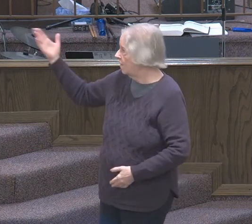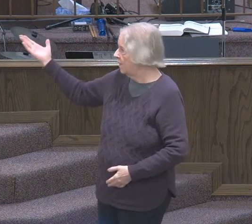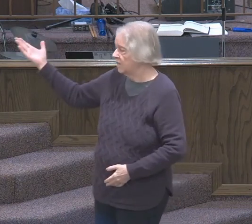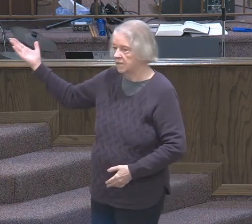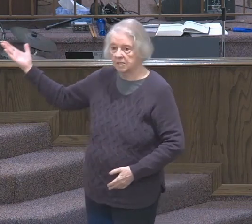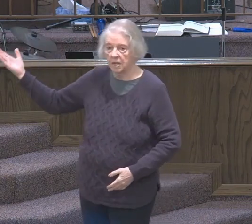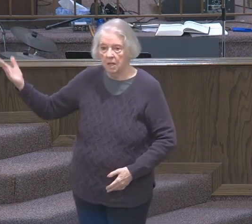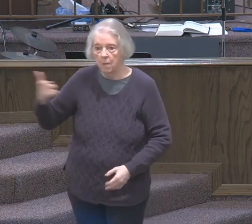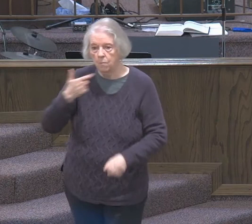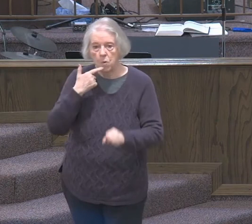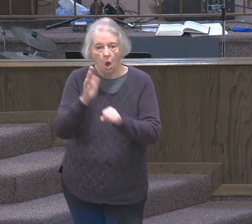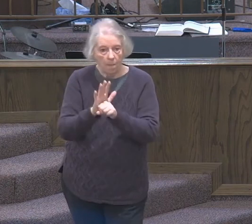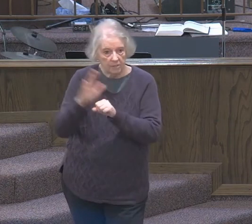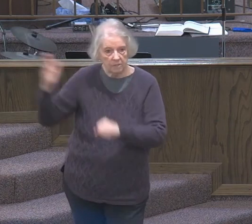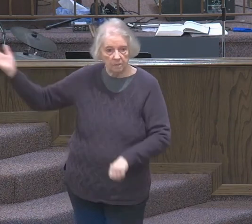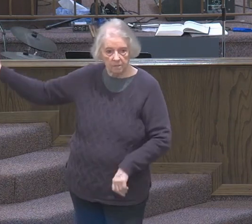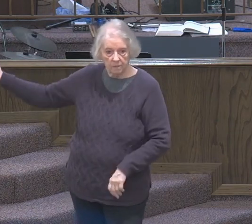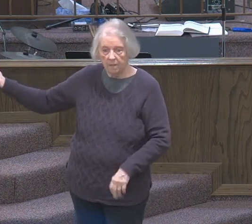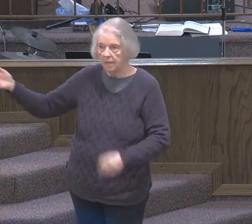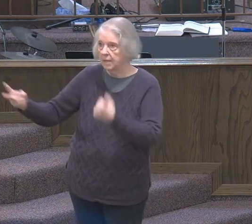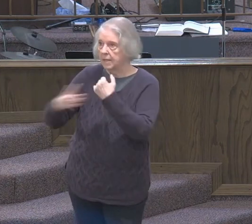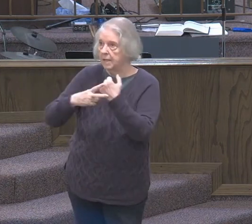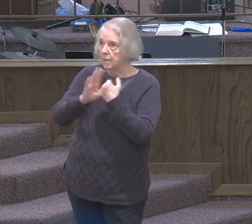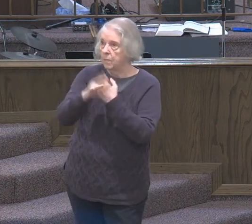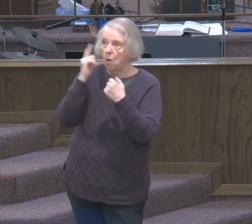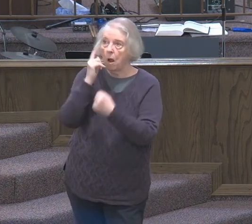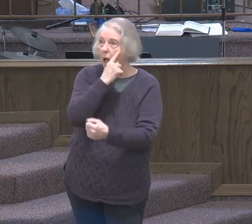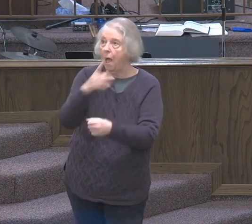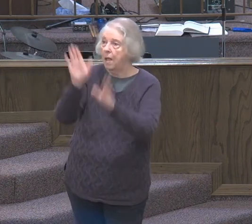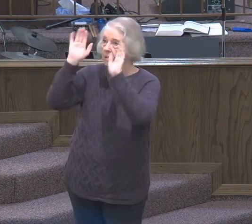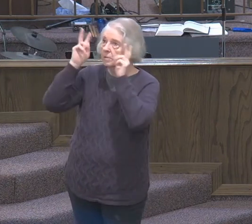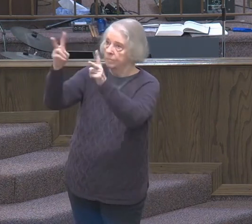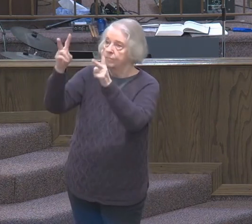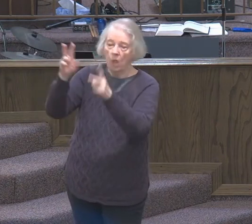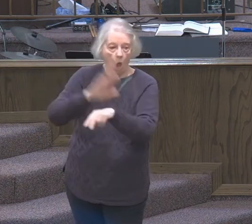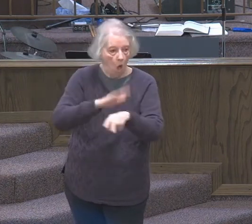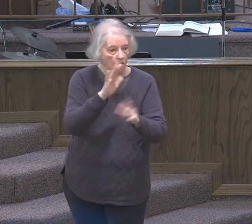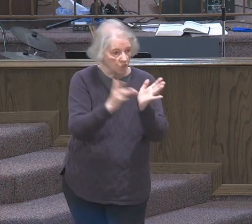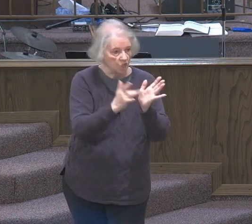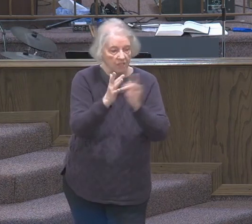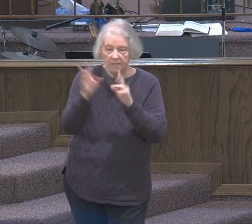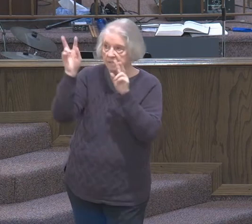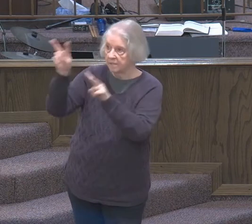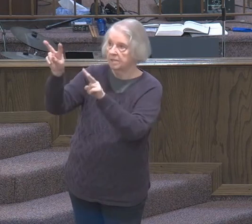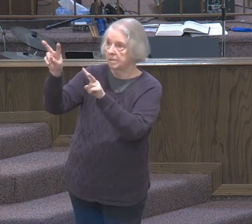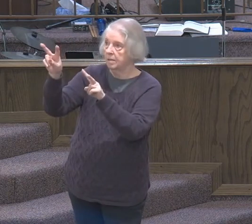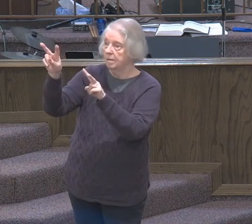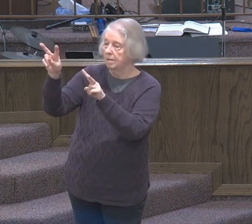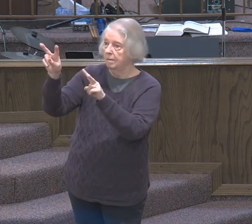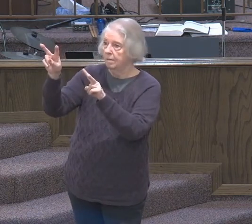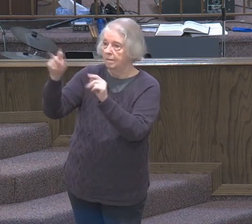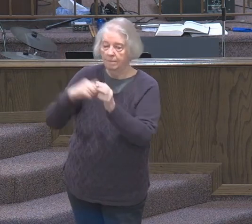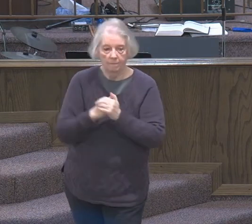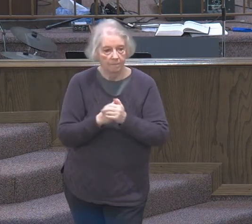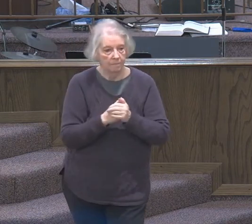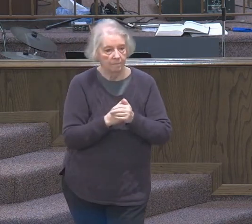to guarantee, if you fix your eyes on Jesus, if you fix your eyes on the Lord,